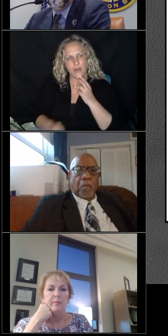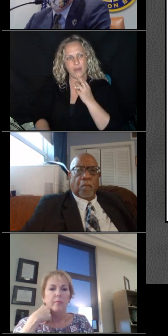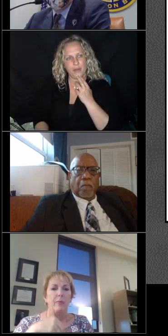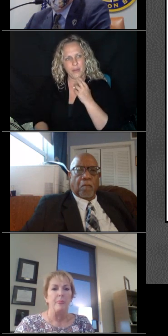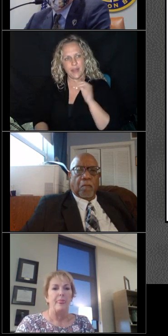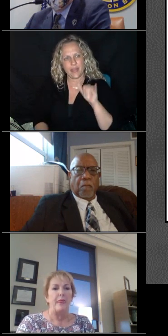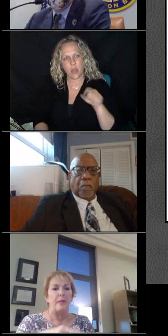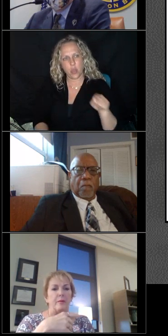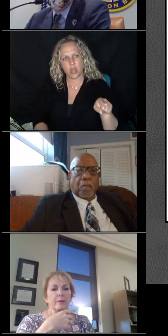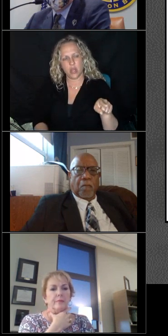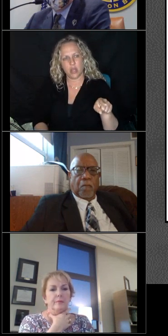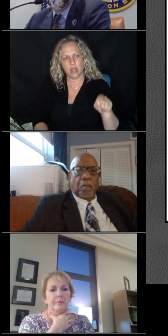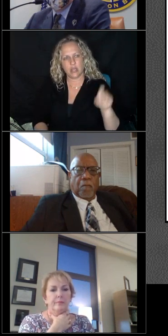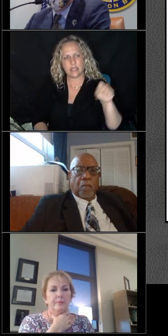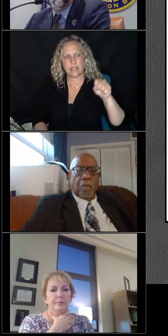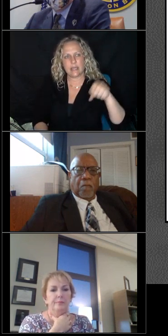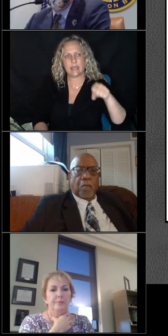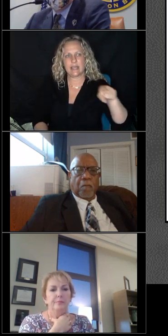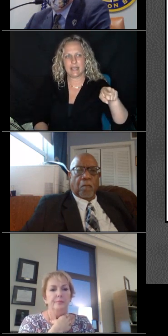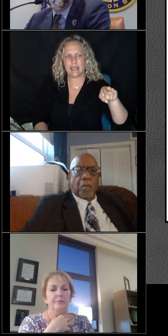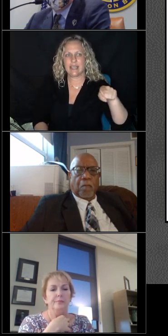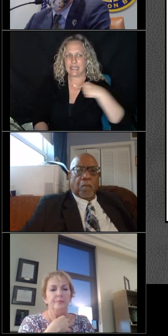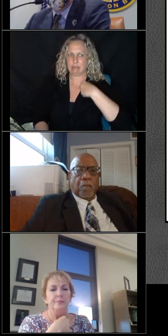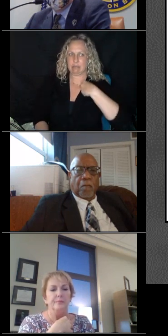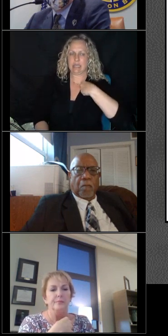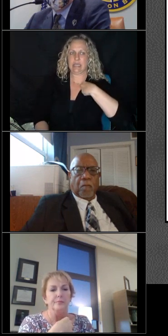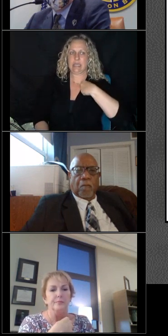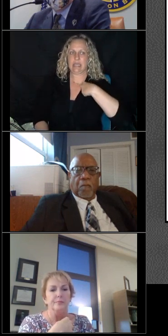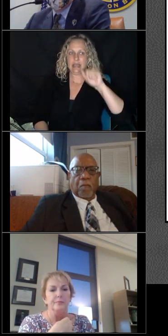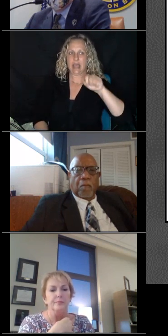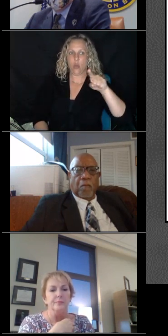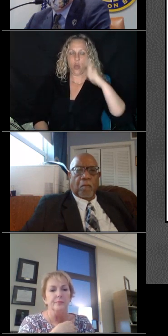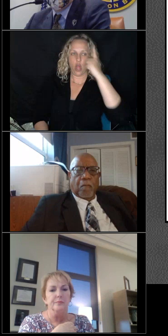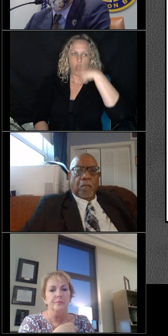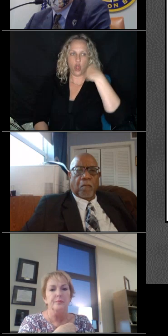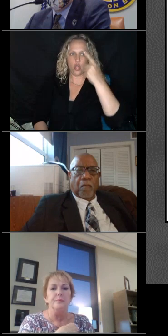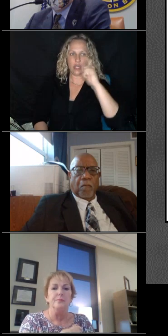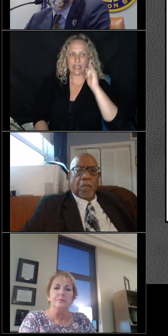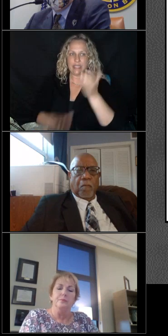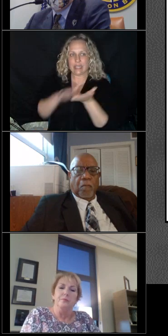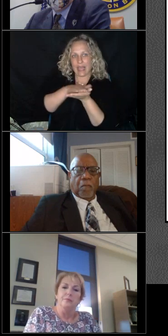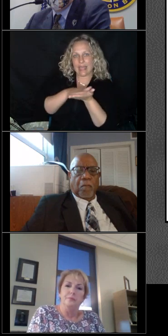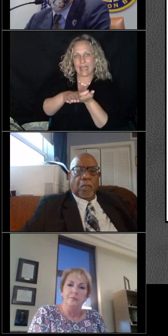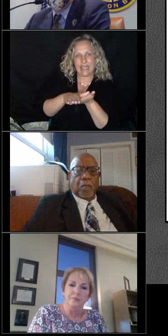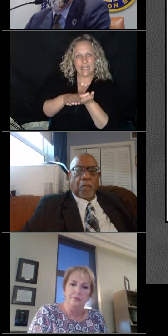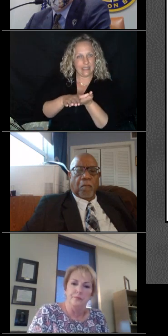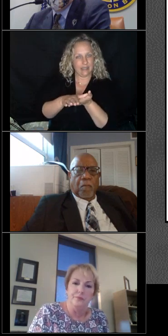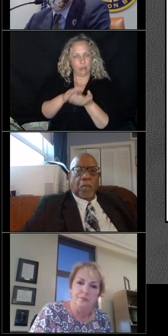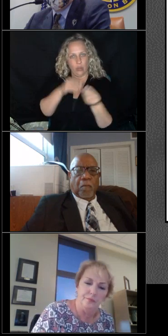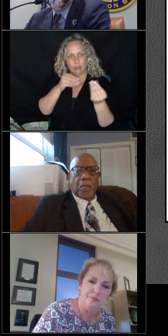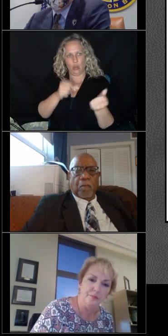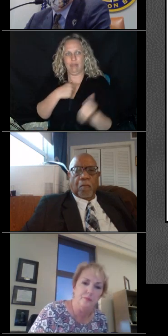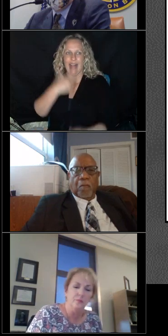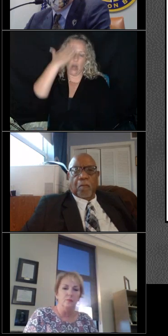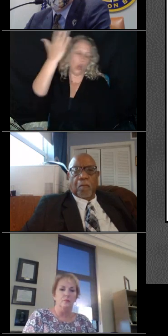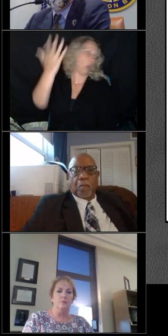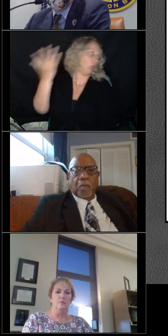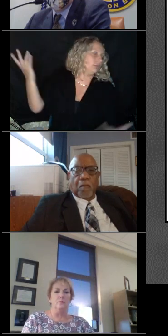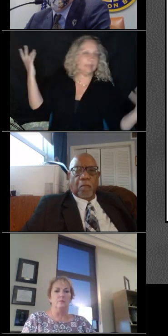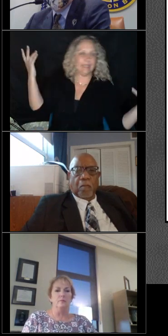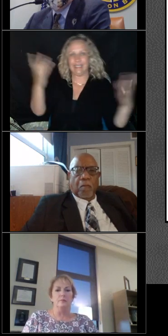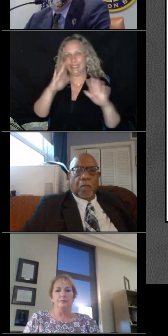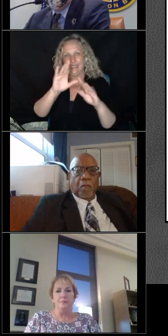is. Yeah. To me, that one looks like the cleanest, and I don't know. It's all